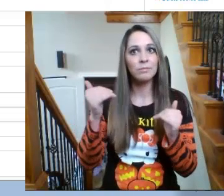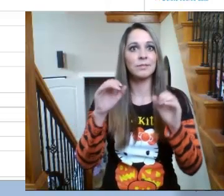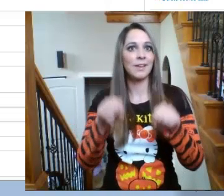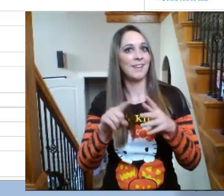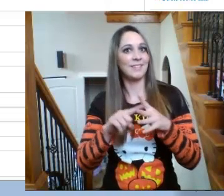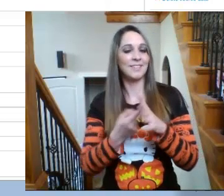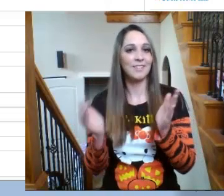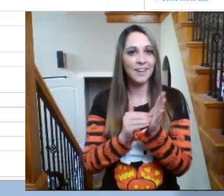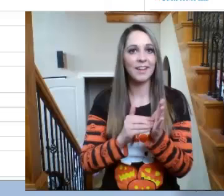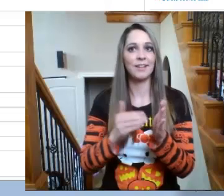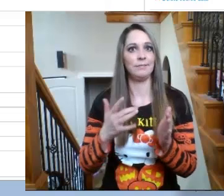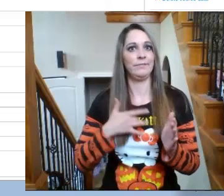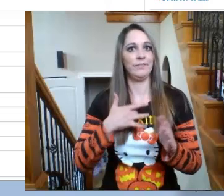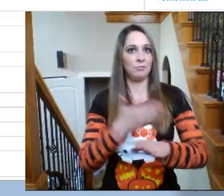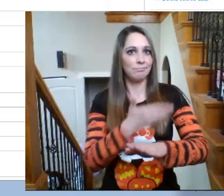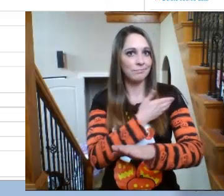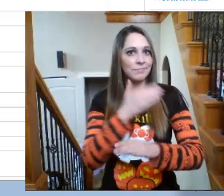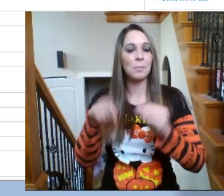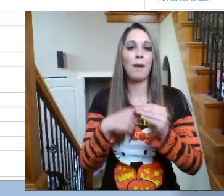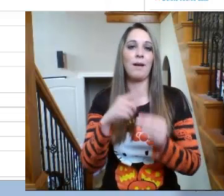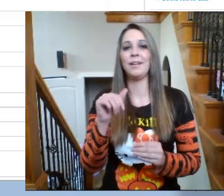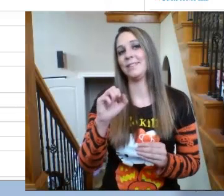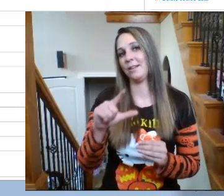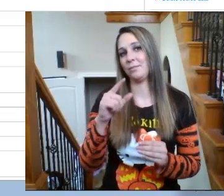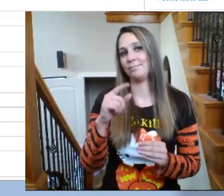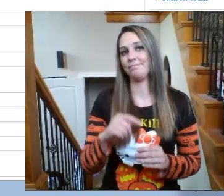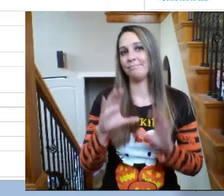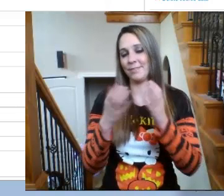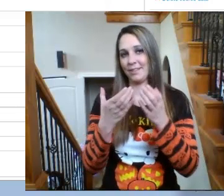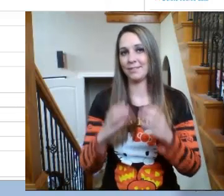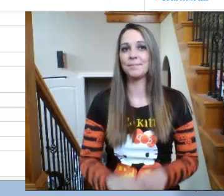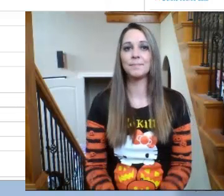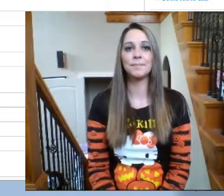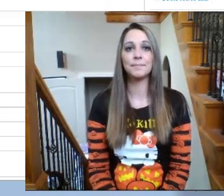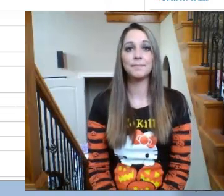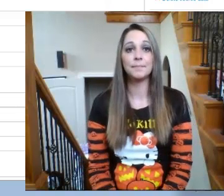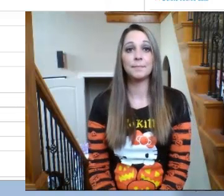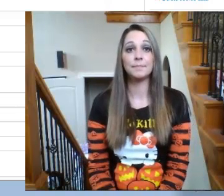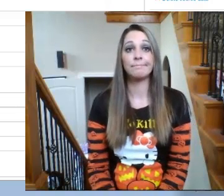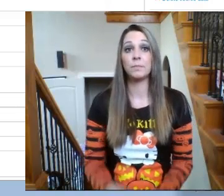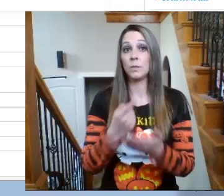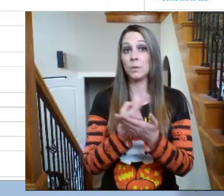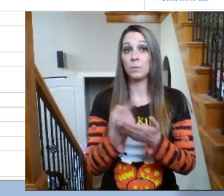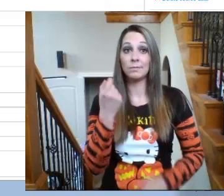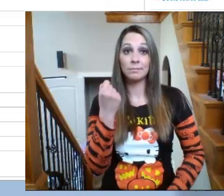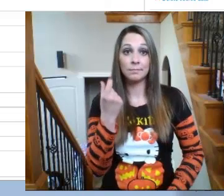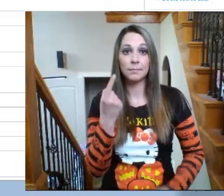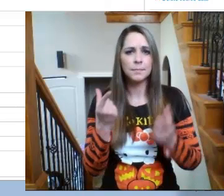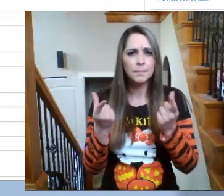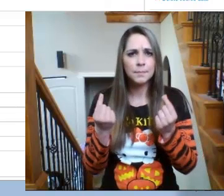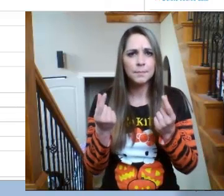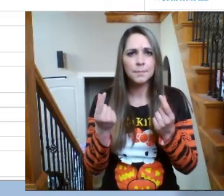start fresh now. And hopefully things will go better for you and you'll improve in week two in the ASL class.